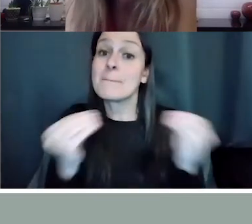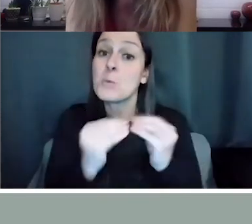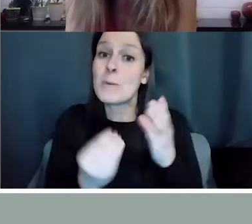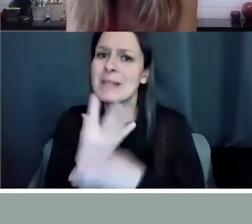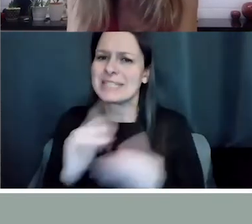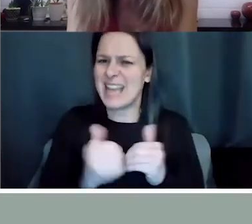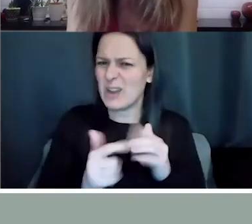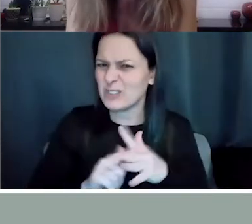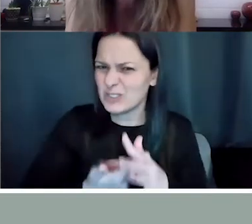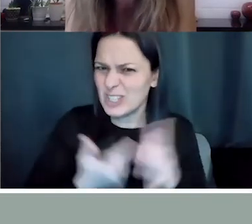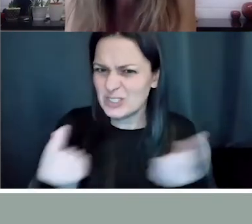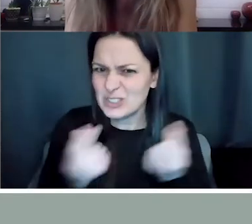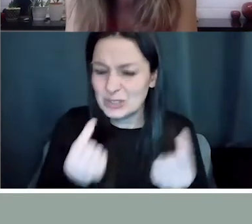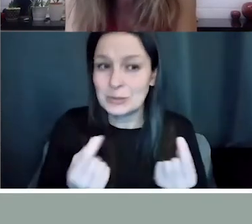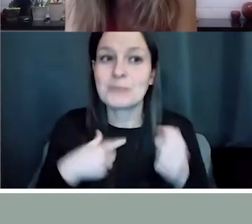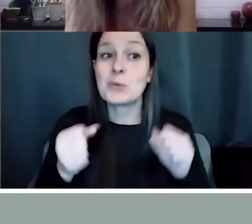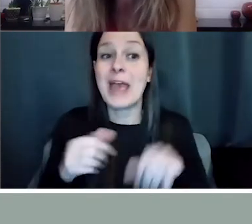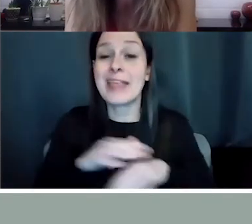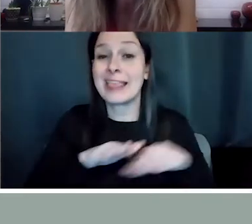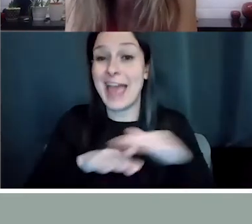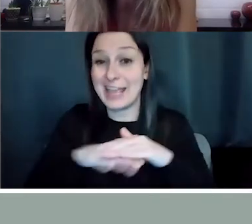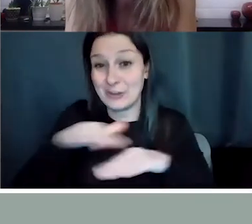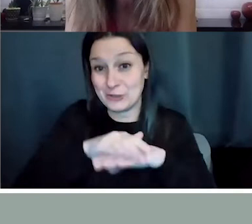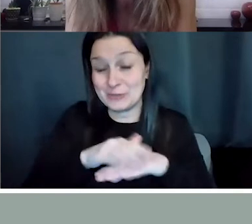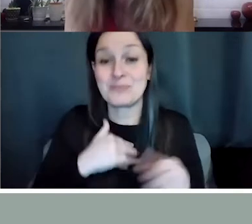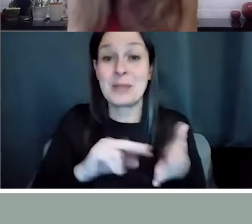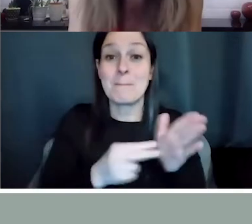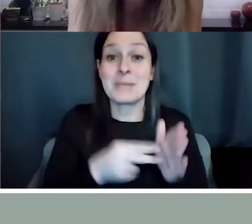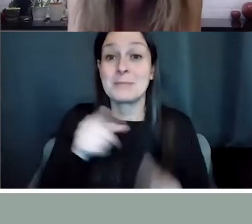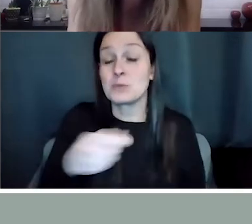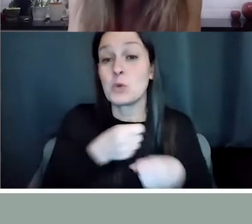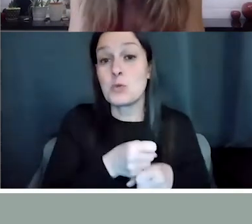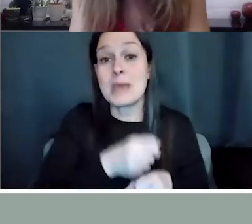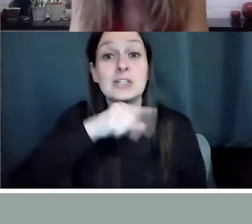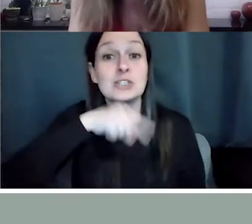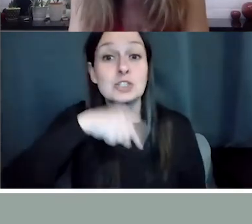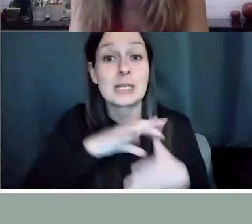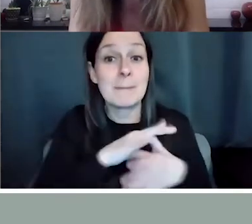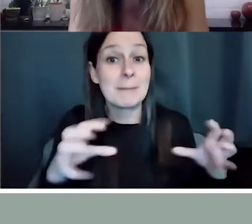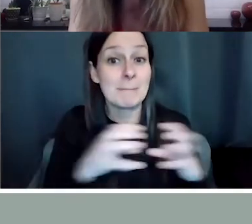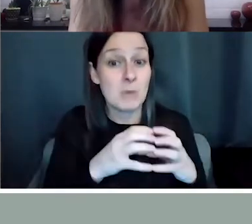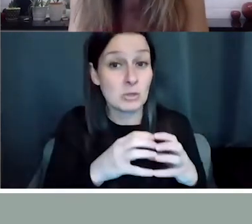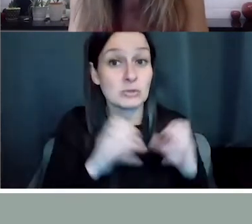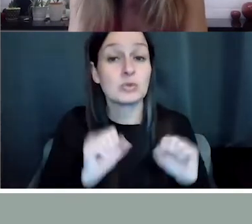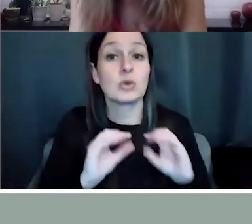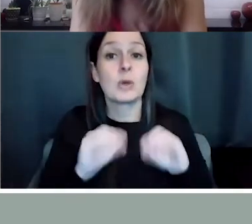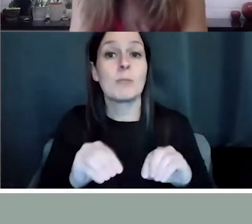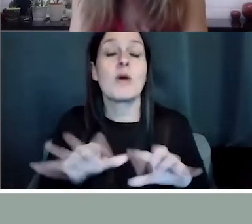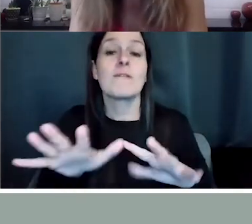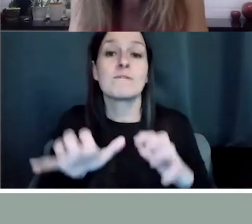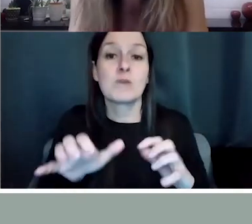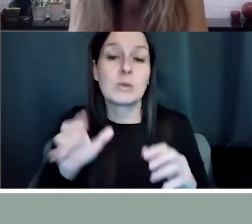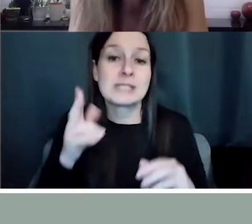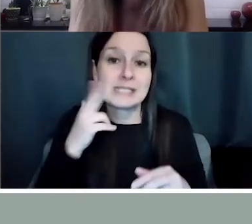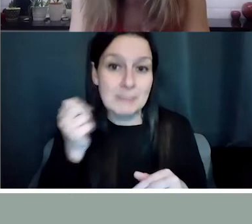started? Well, you can layer, meaning that if you're making turkey meatballs, you could put frozen spinach, you could